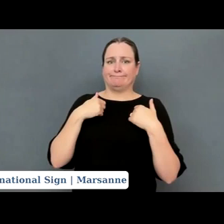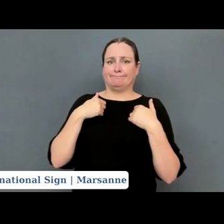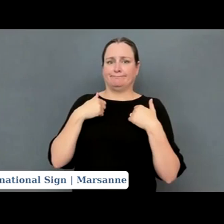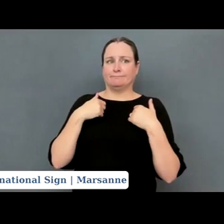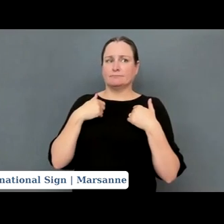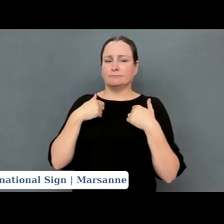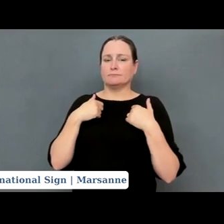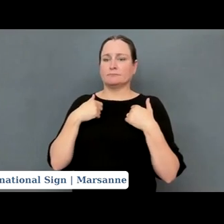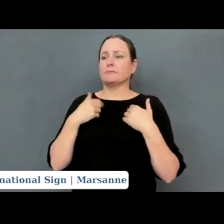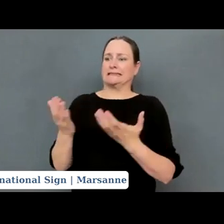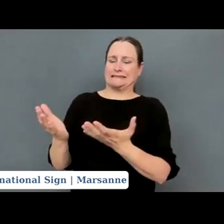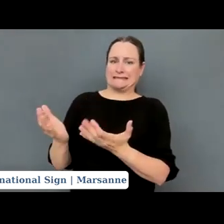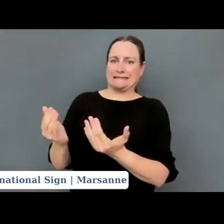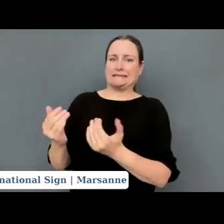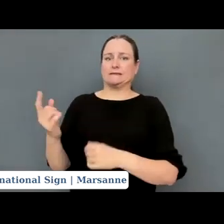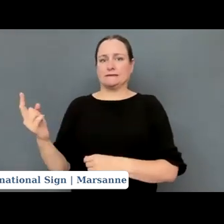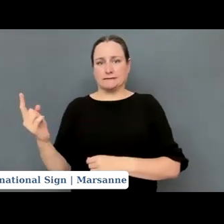specific area in order to be